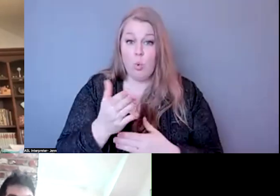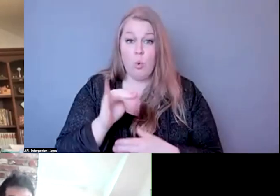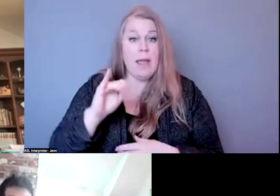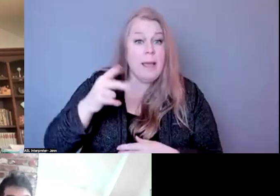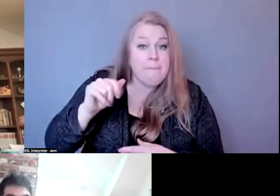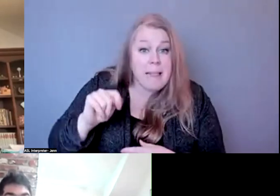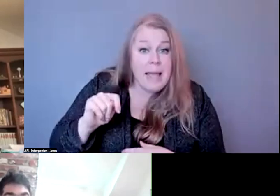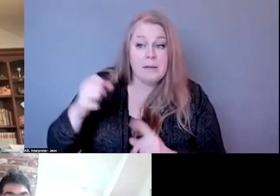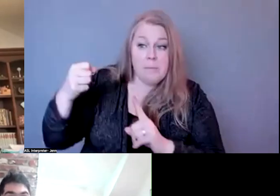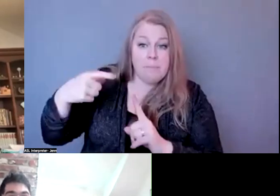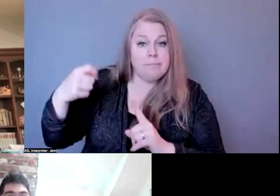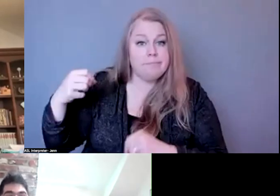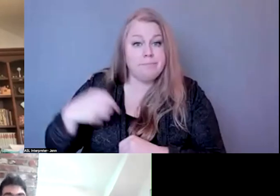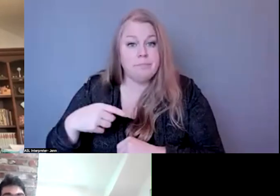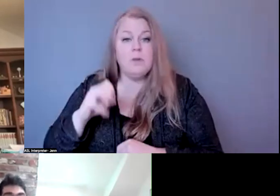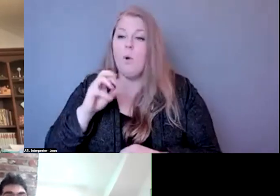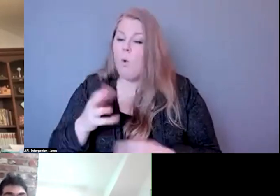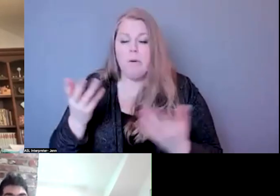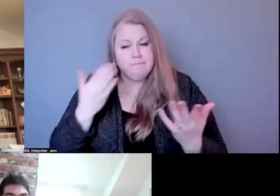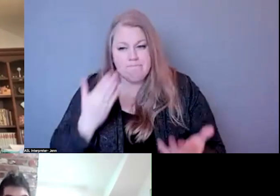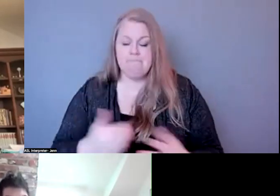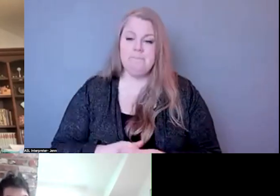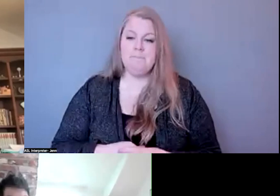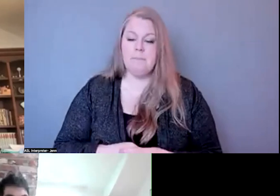etc. So the idea then